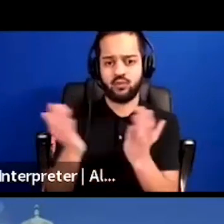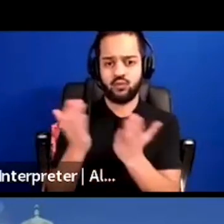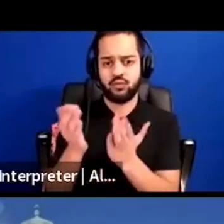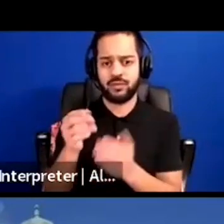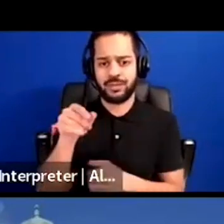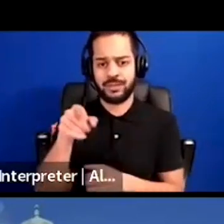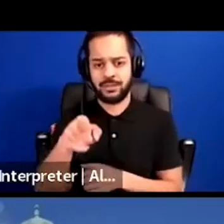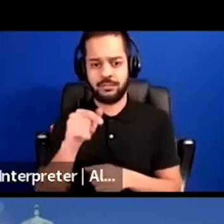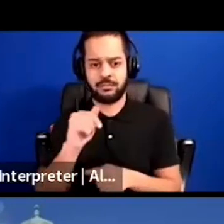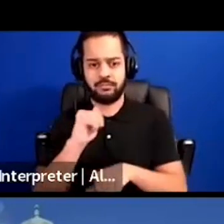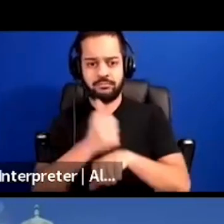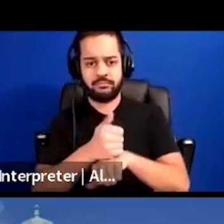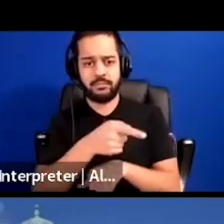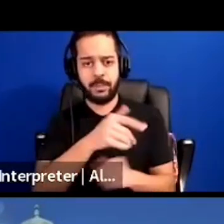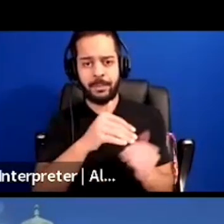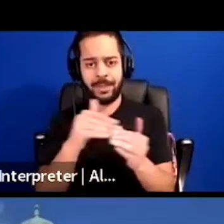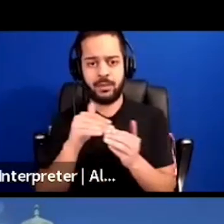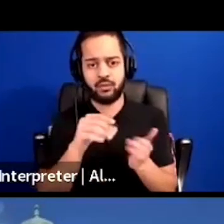the extent